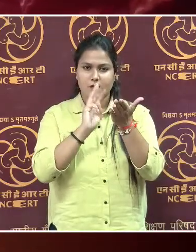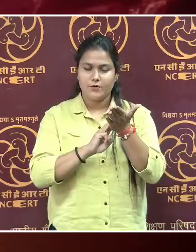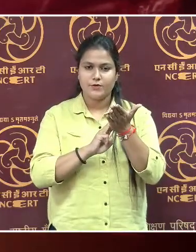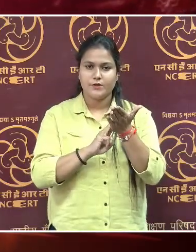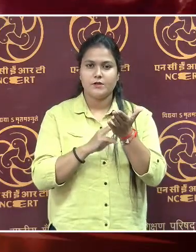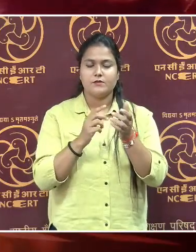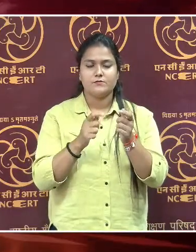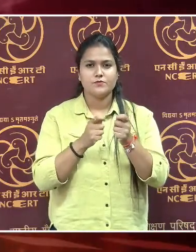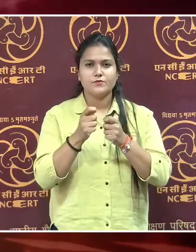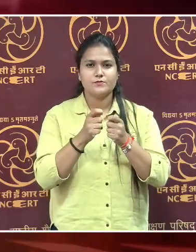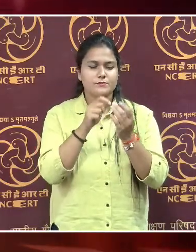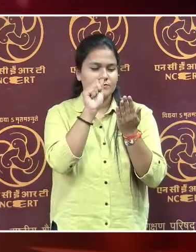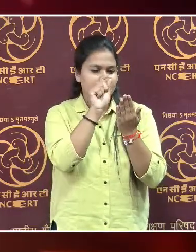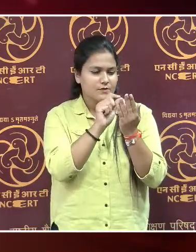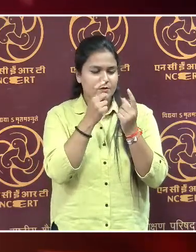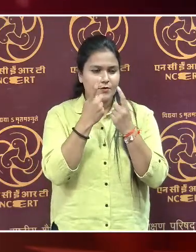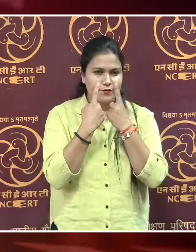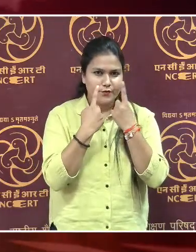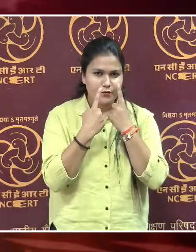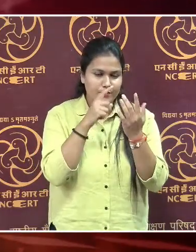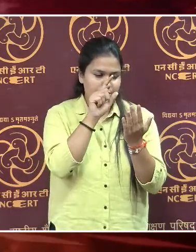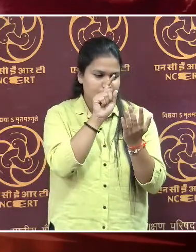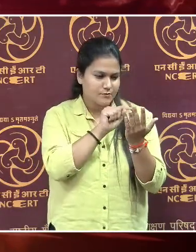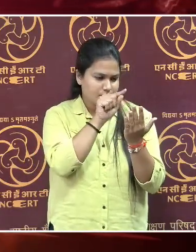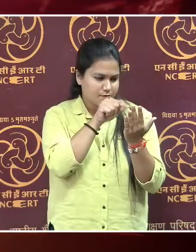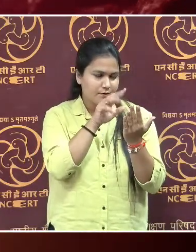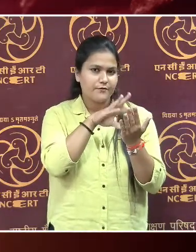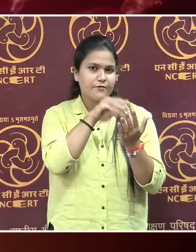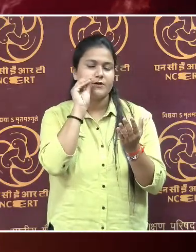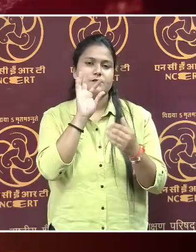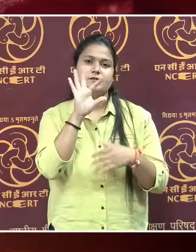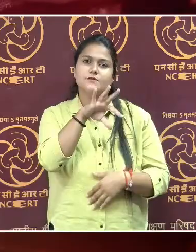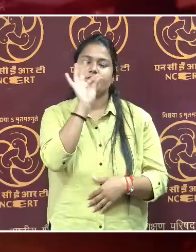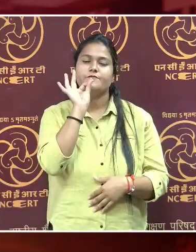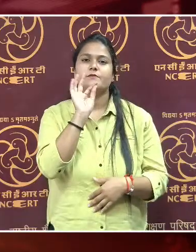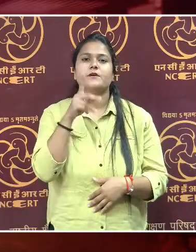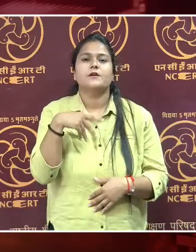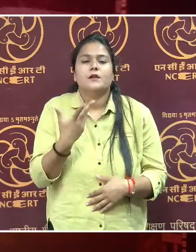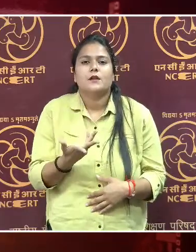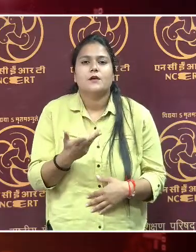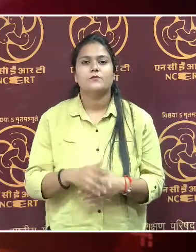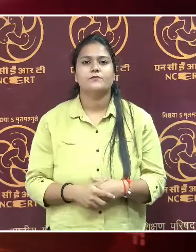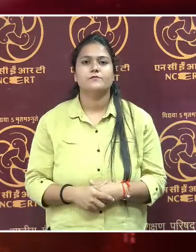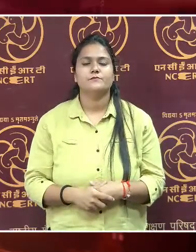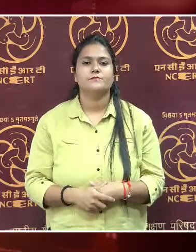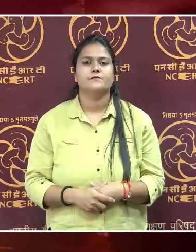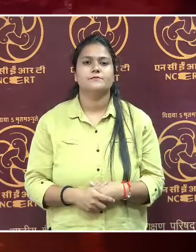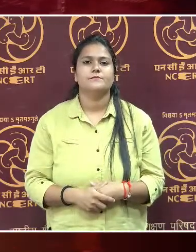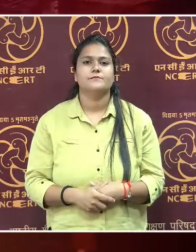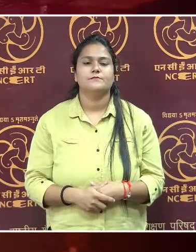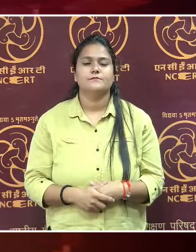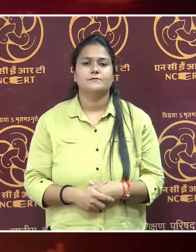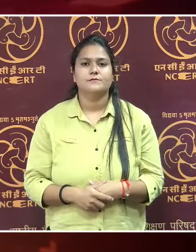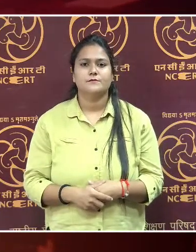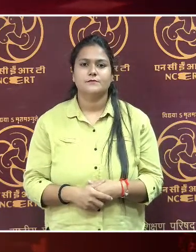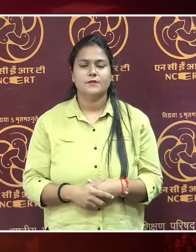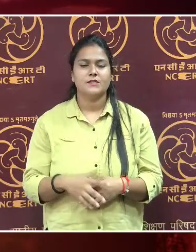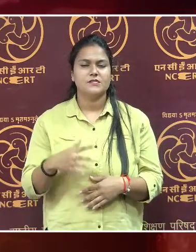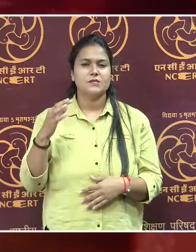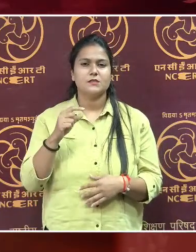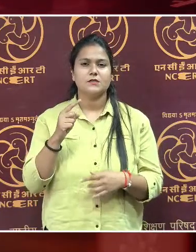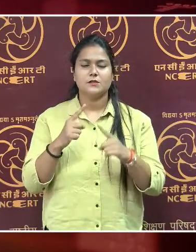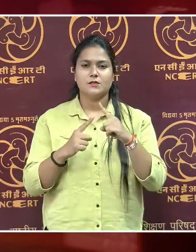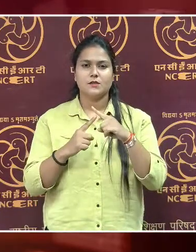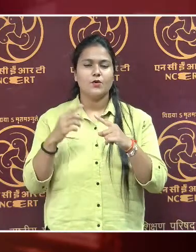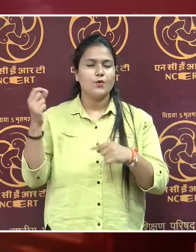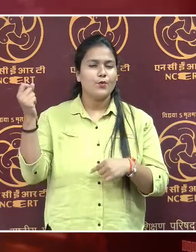to measure this audiogram, and we present a particular type of signal. It's a pure tone, okay,